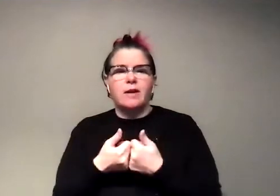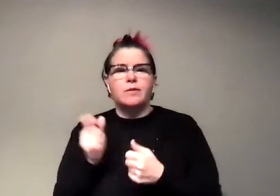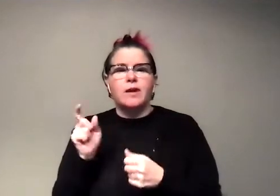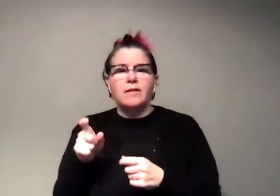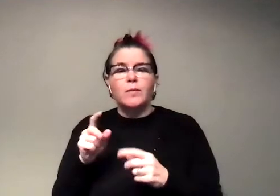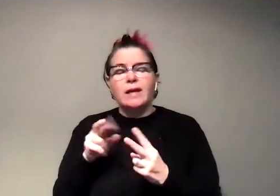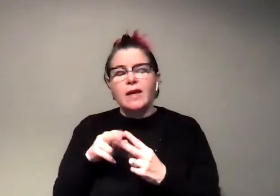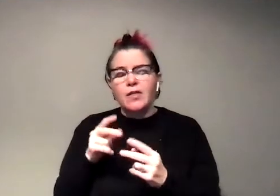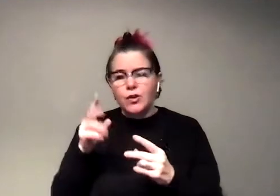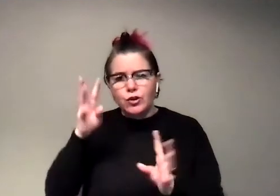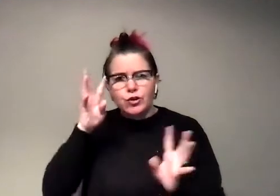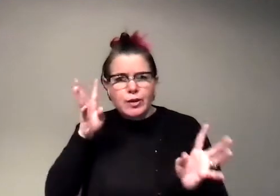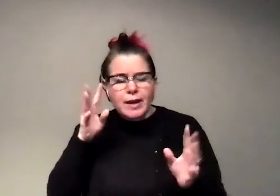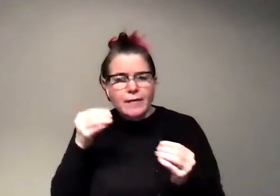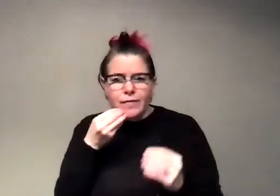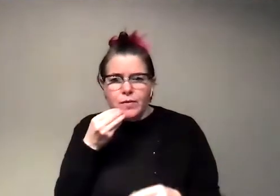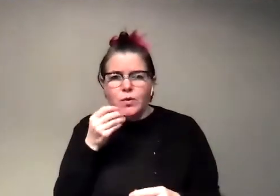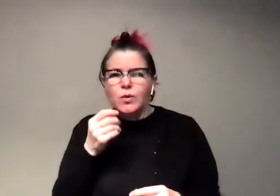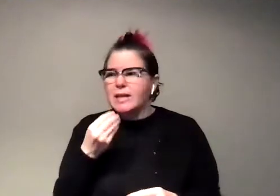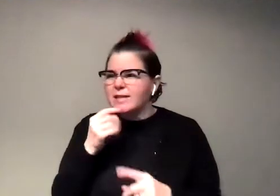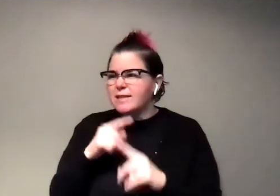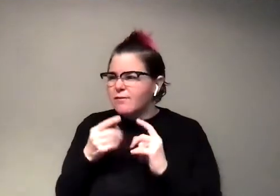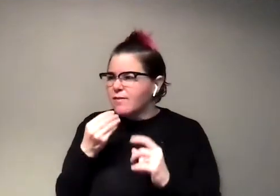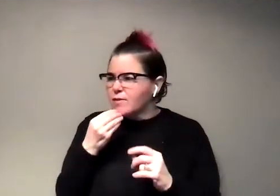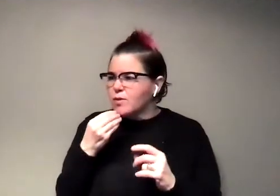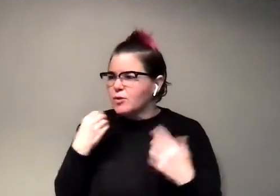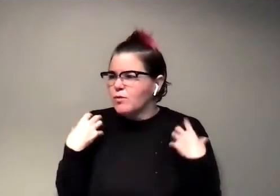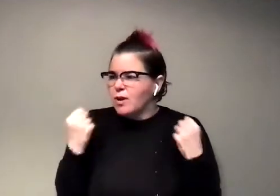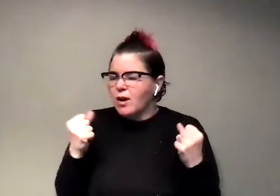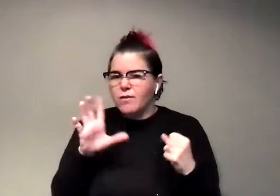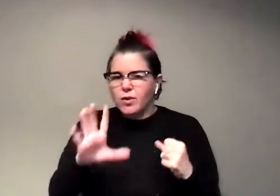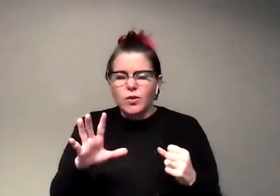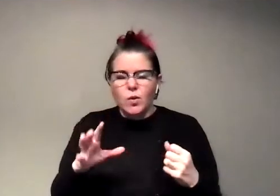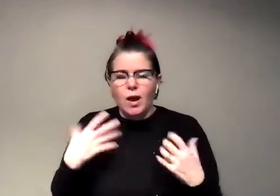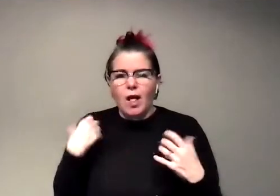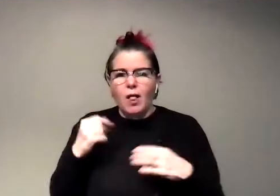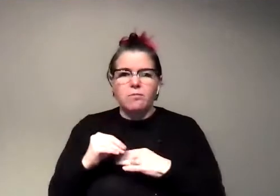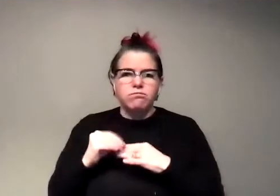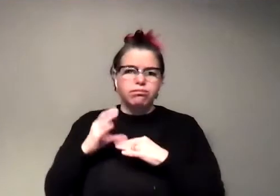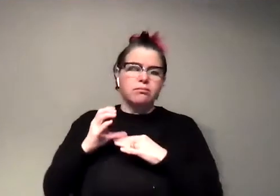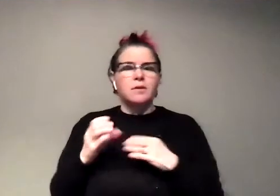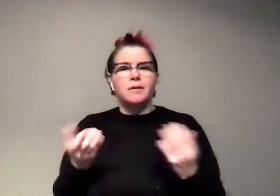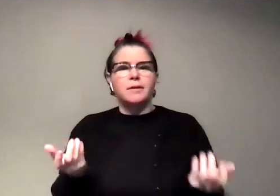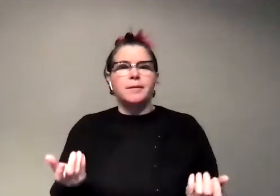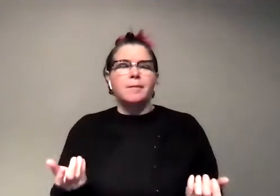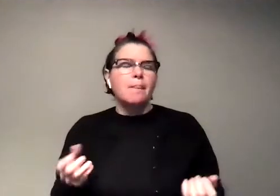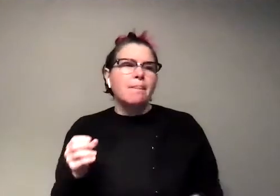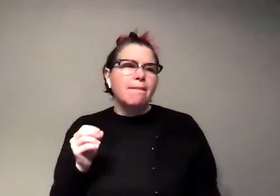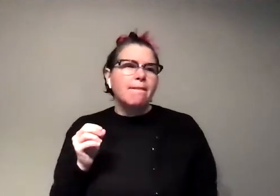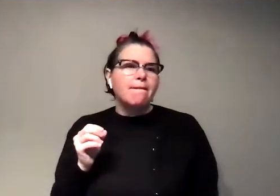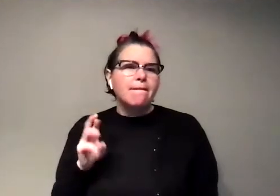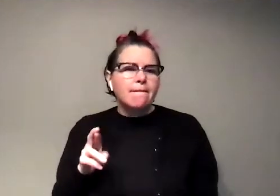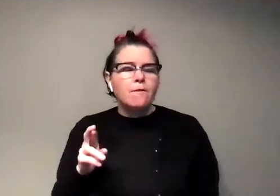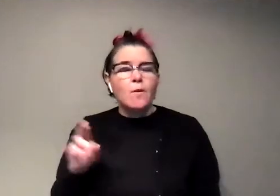create food or like eat different food to like recover health, or like or like or like